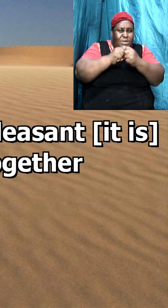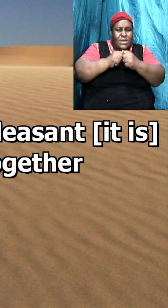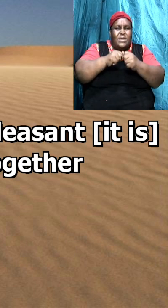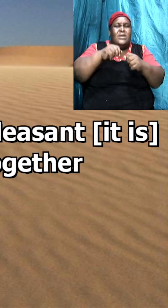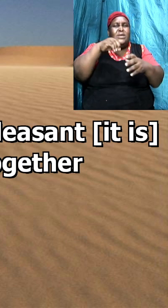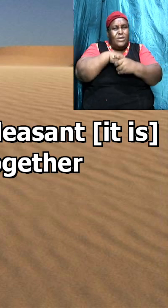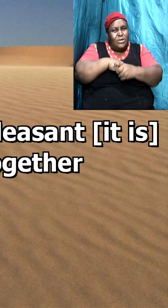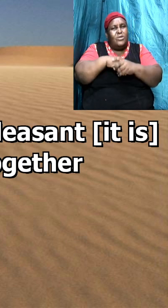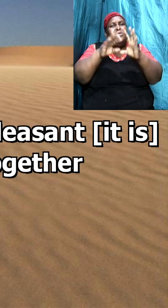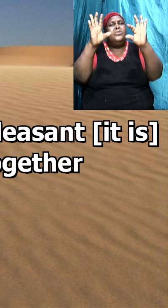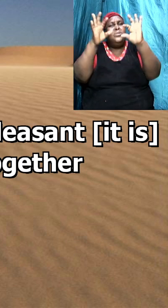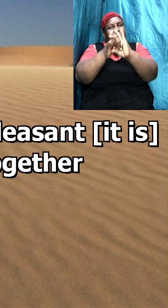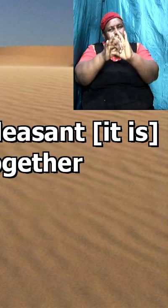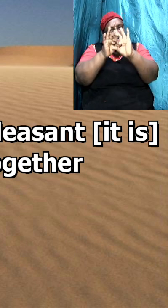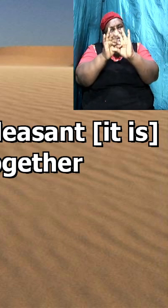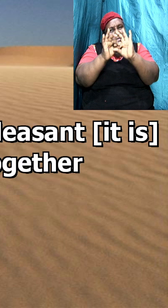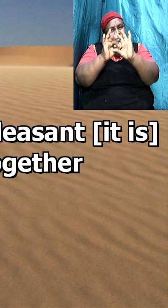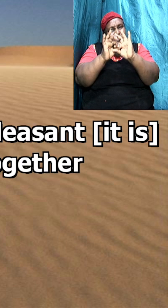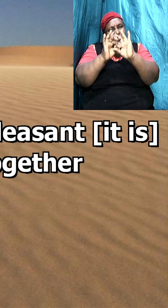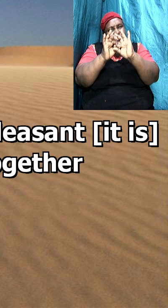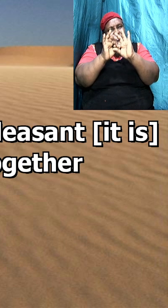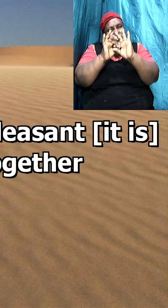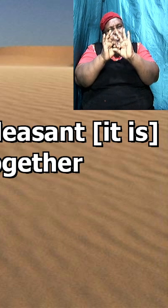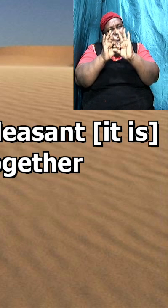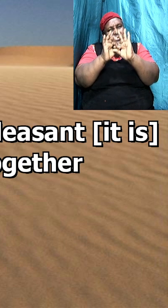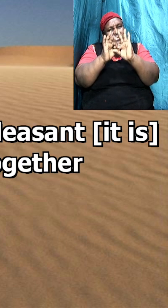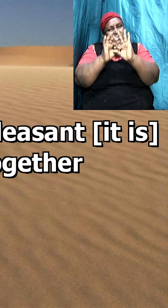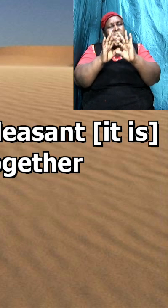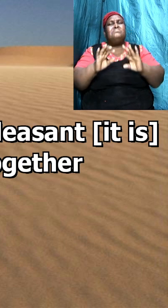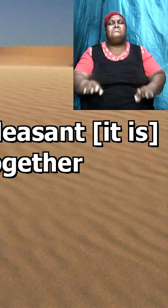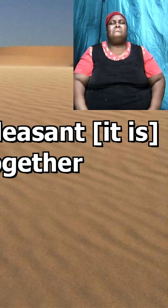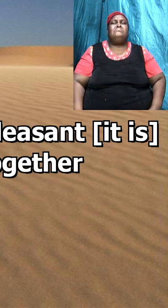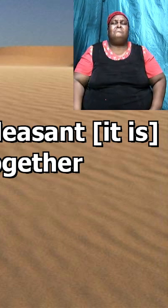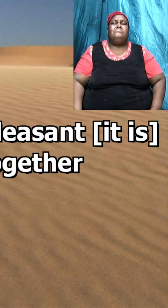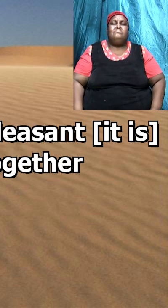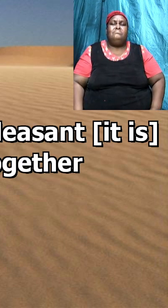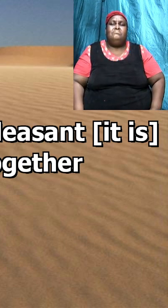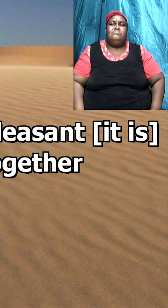for brethren to dwell together in unity.